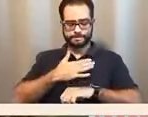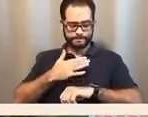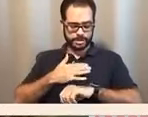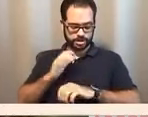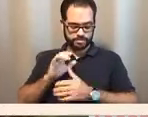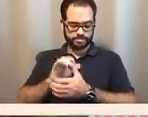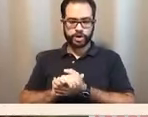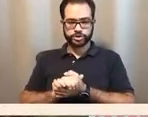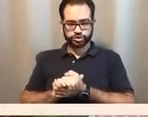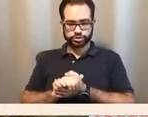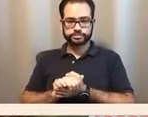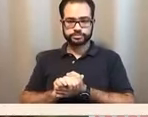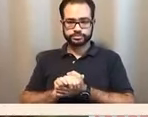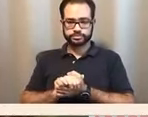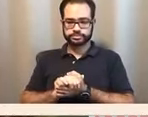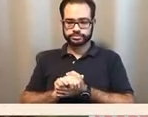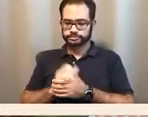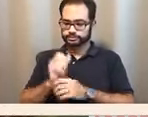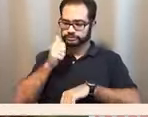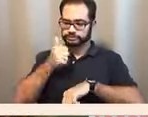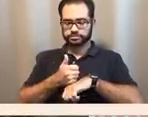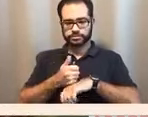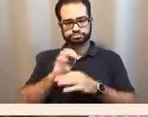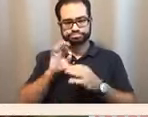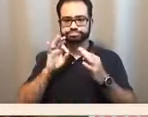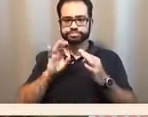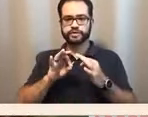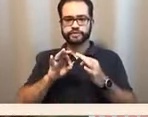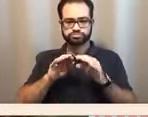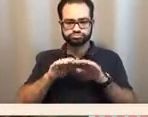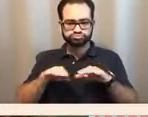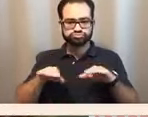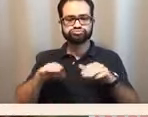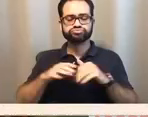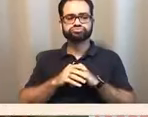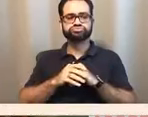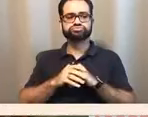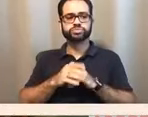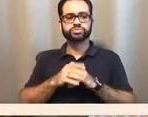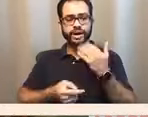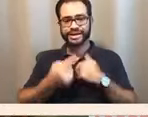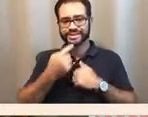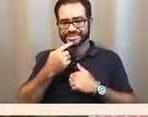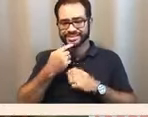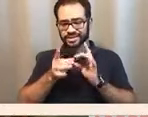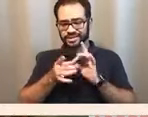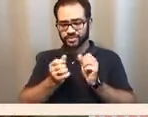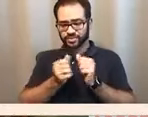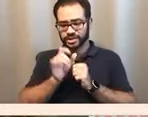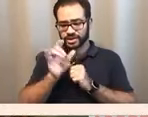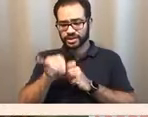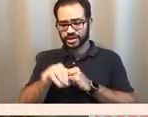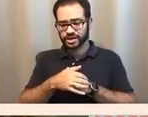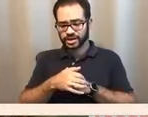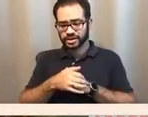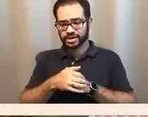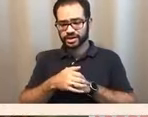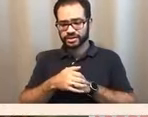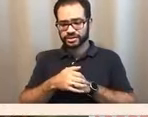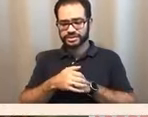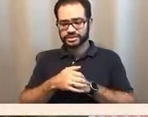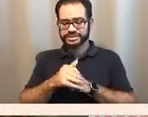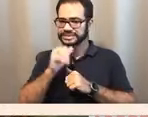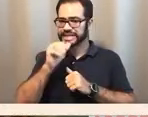it in green pastures. And what I've said by that is that it's not the bank